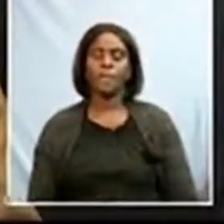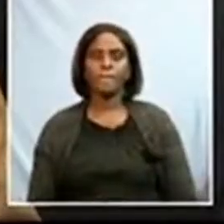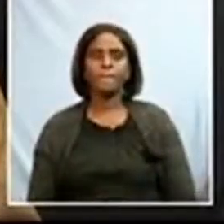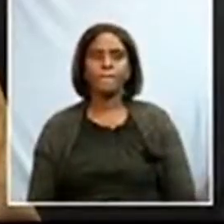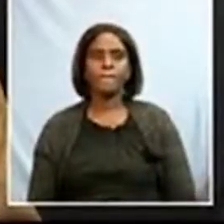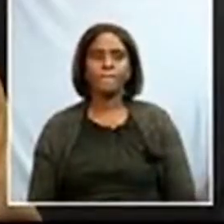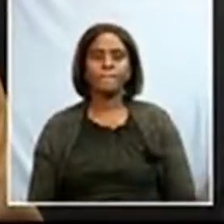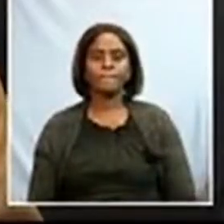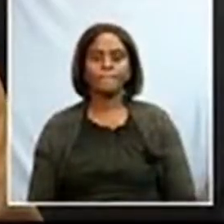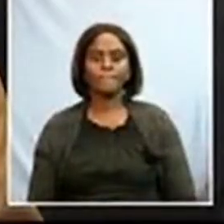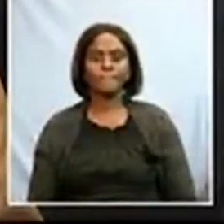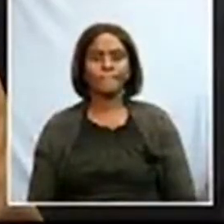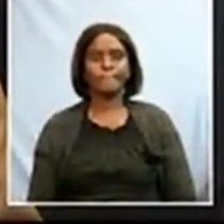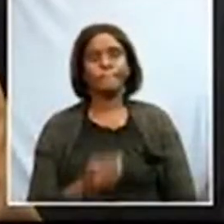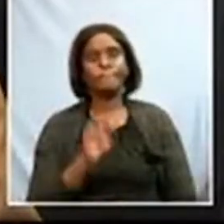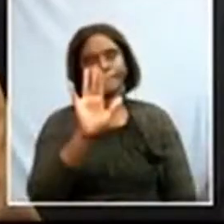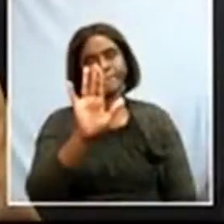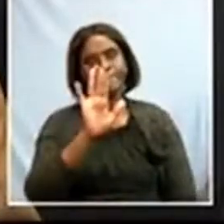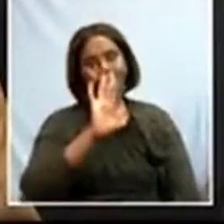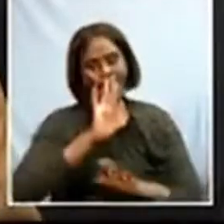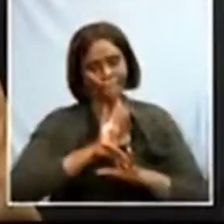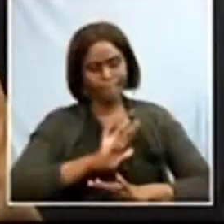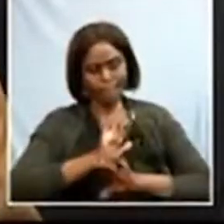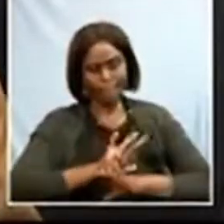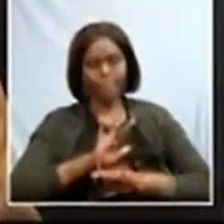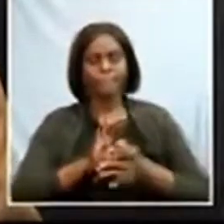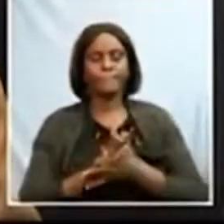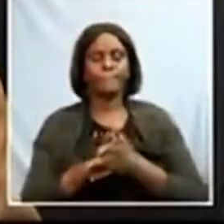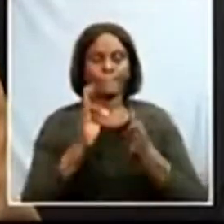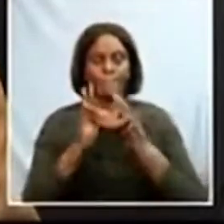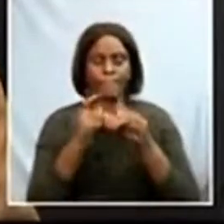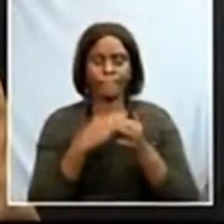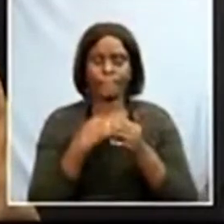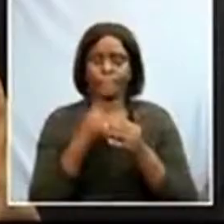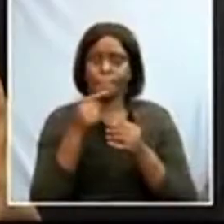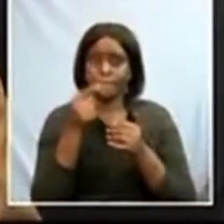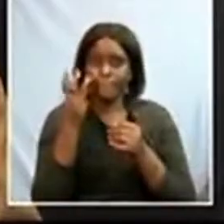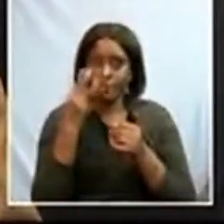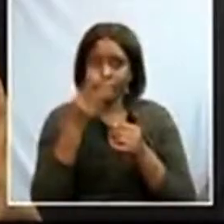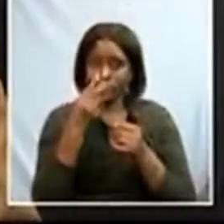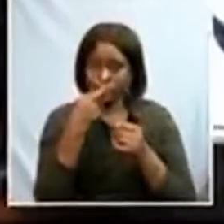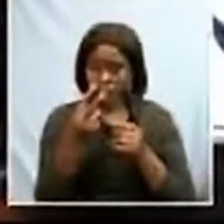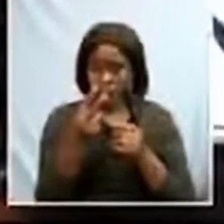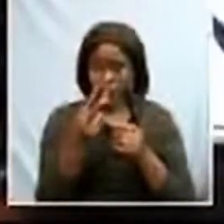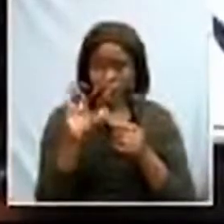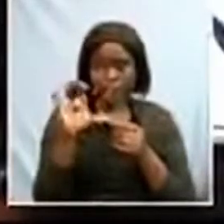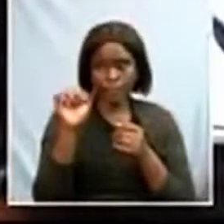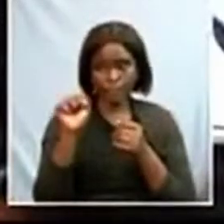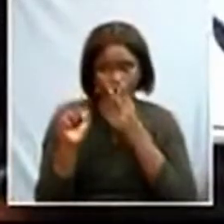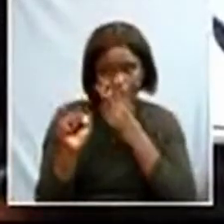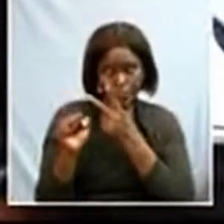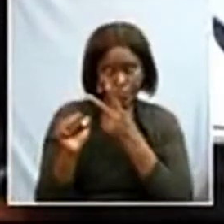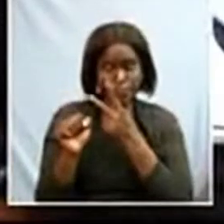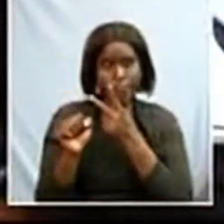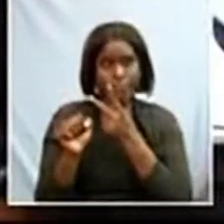Thank you, Chair. So take your time. Procurement, if I were you, I would be looking at the CS.